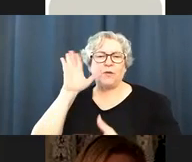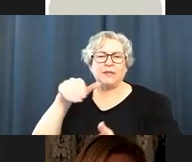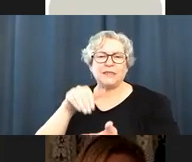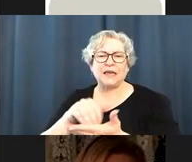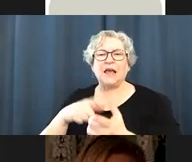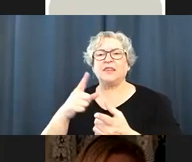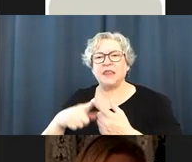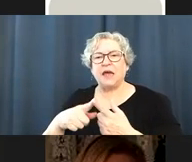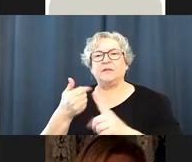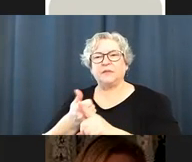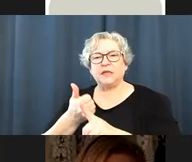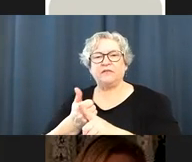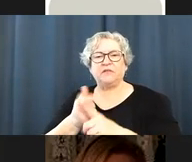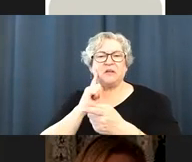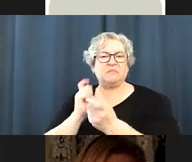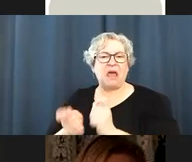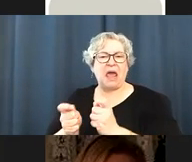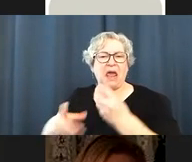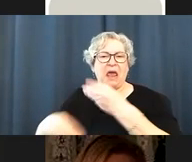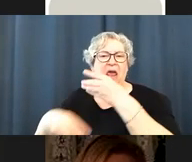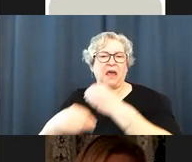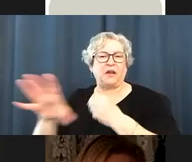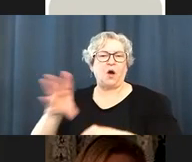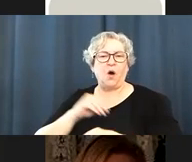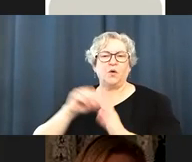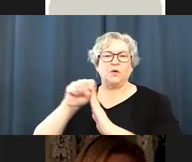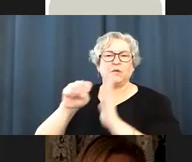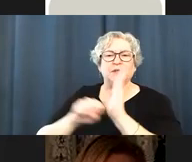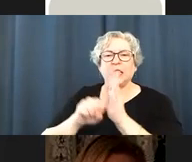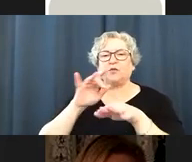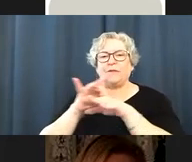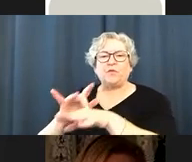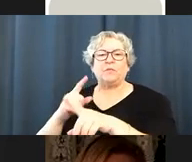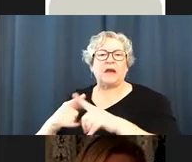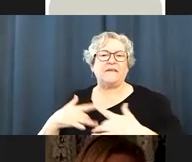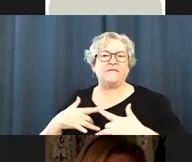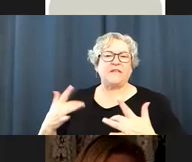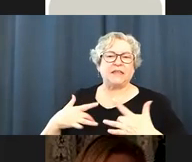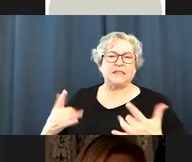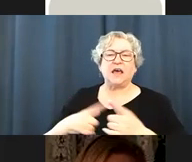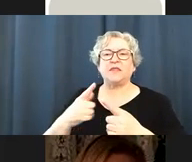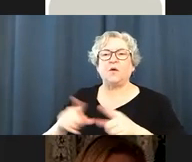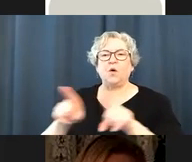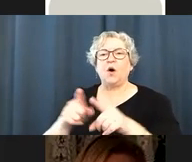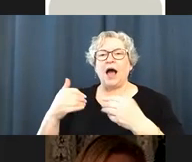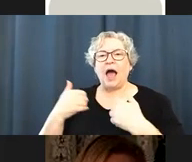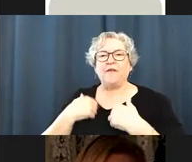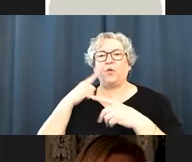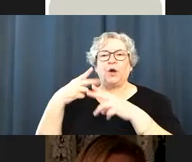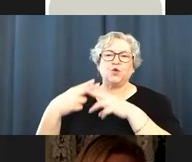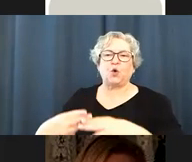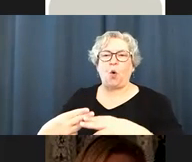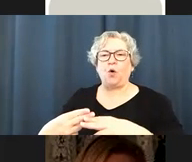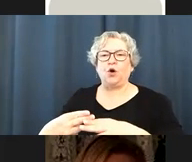then edit it to include their own state resources and events. And then we also have what we refer to